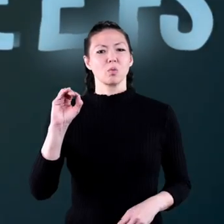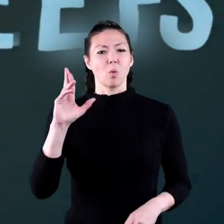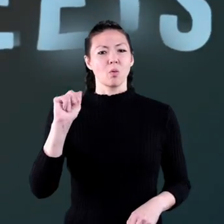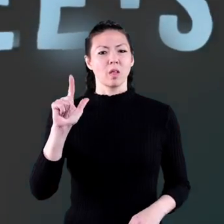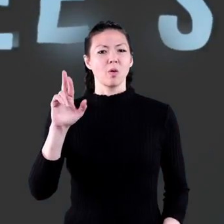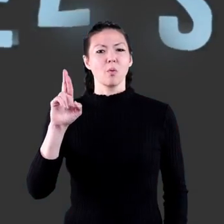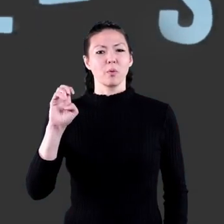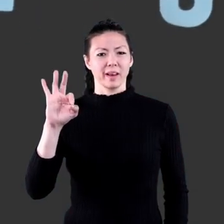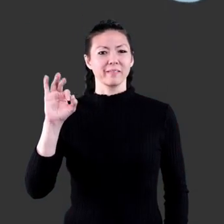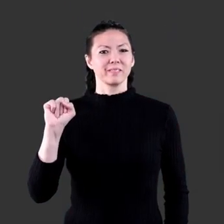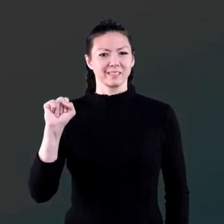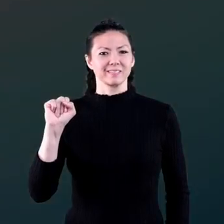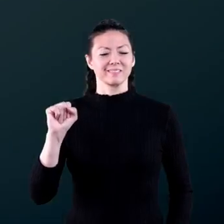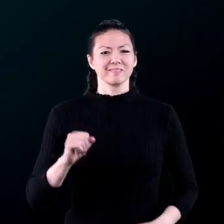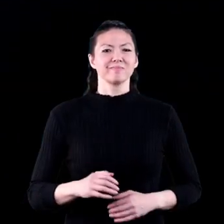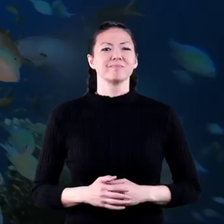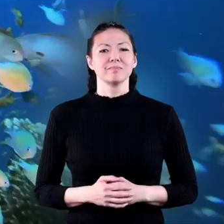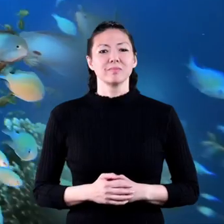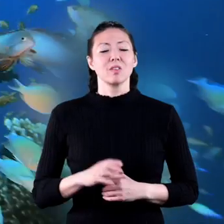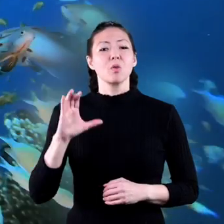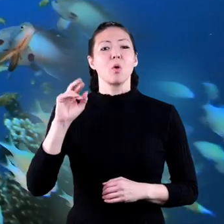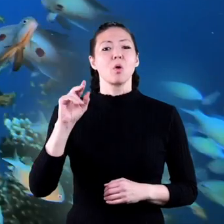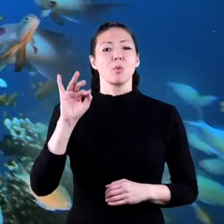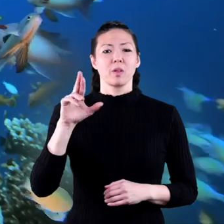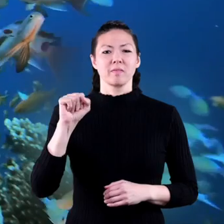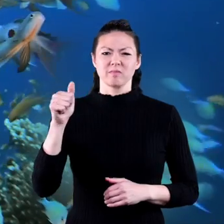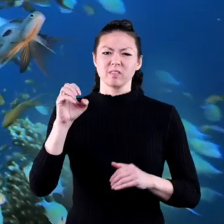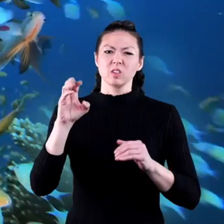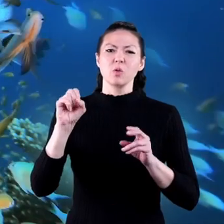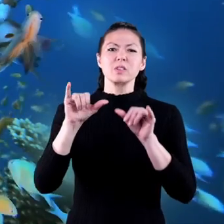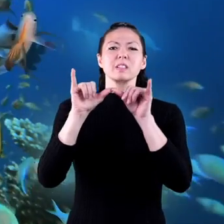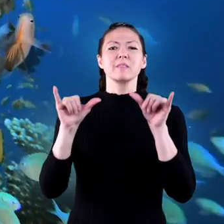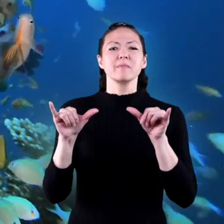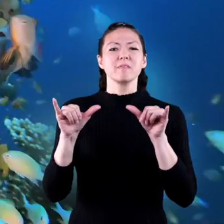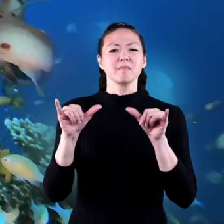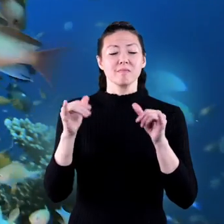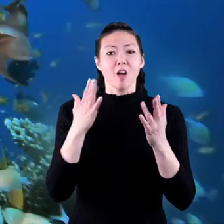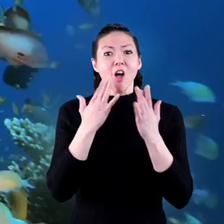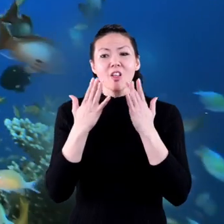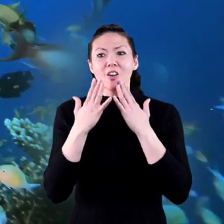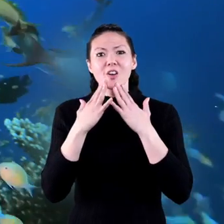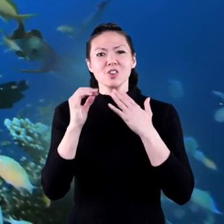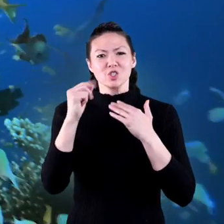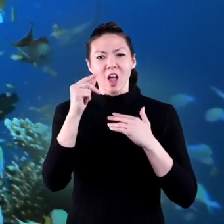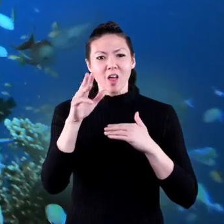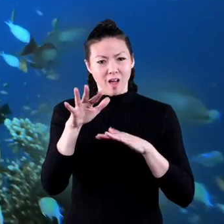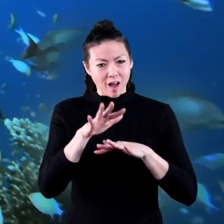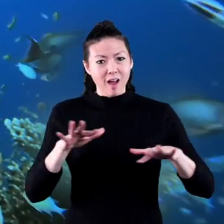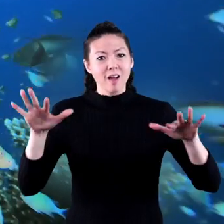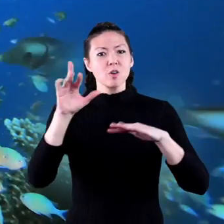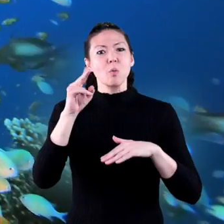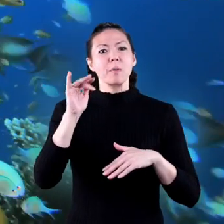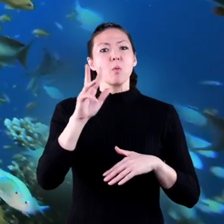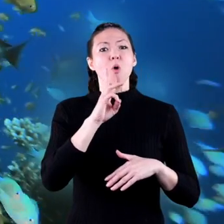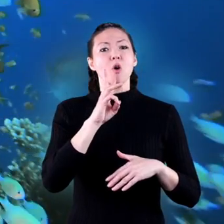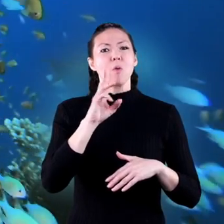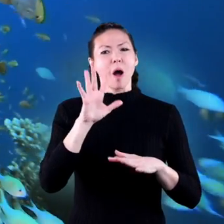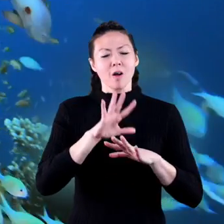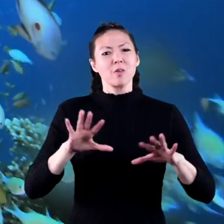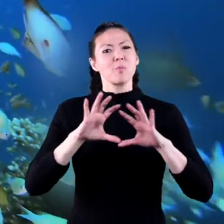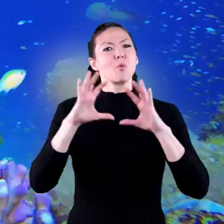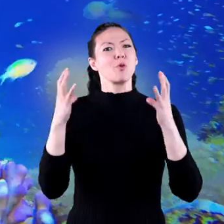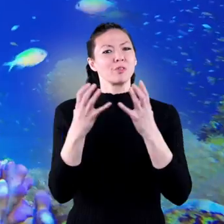Coral reefs. Coral reefs are ecosystems found in clear, shallow, tropical waters around the